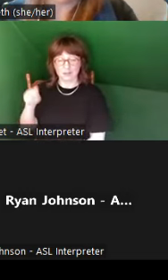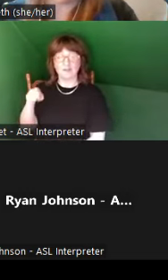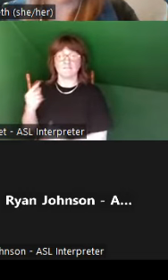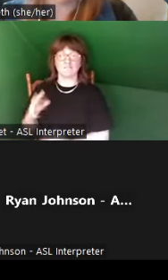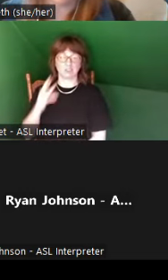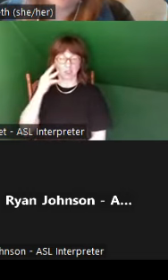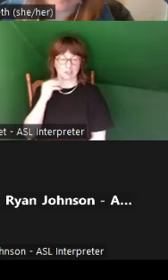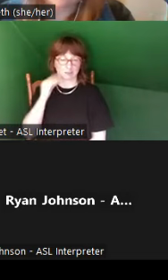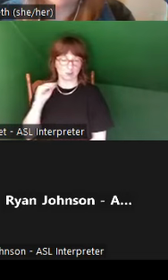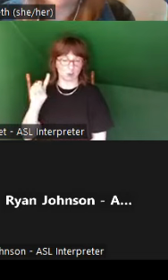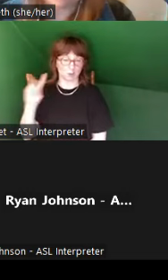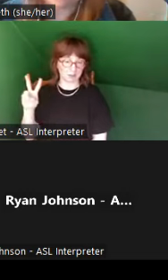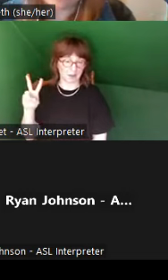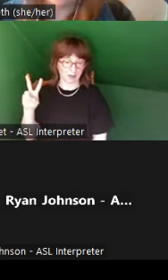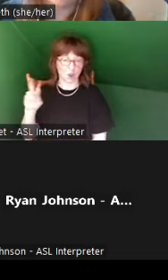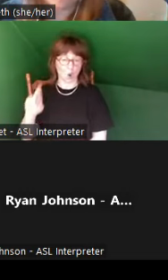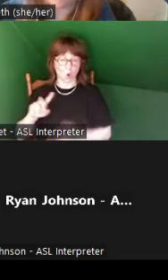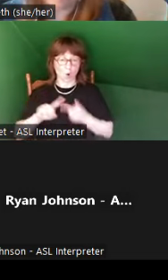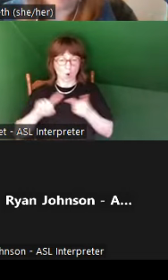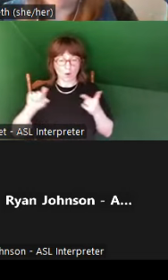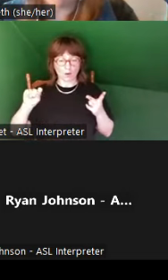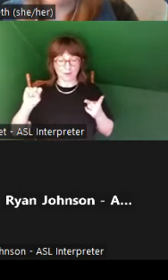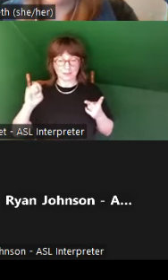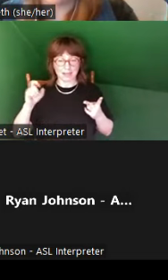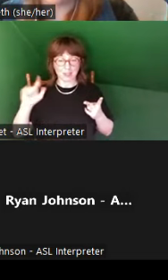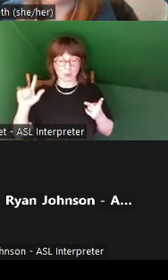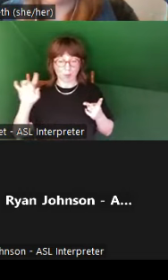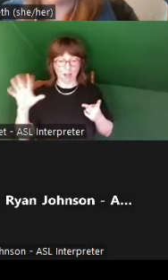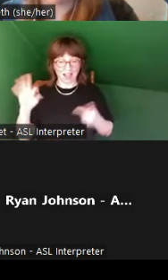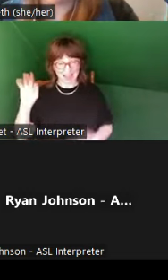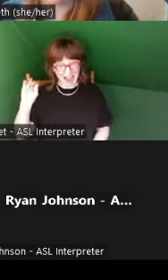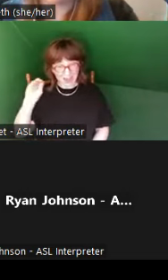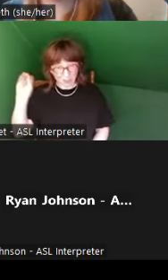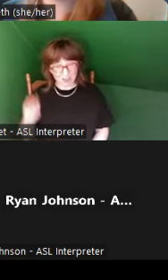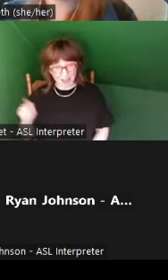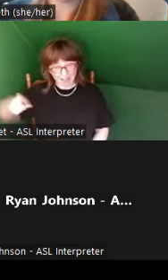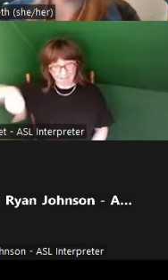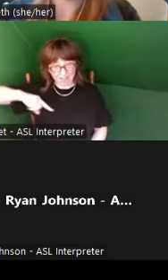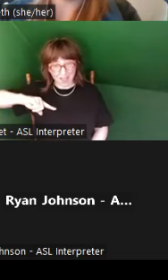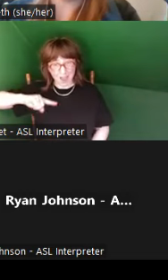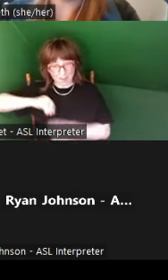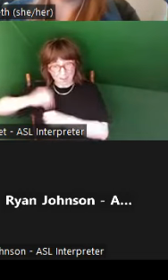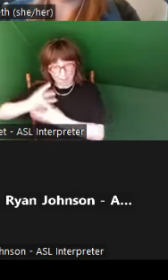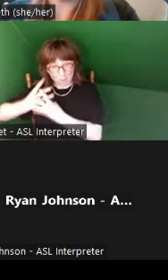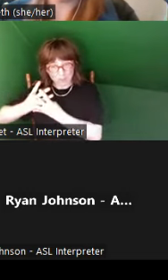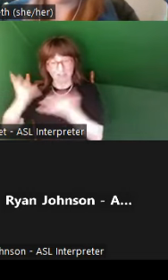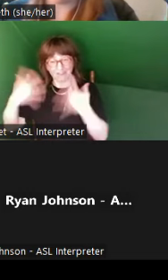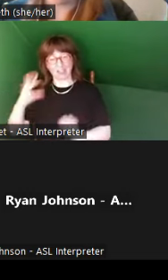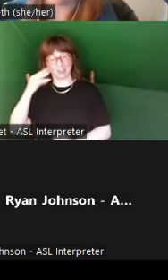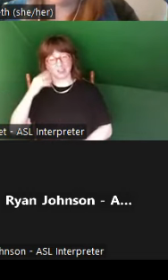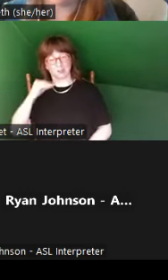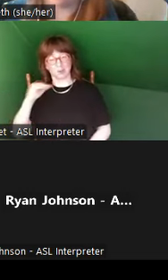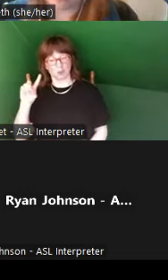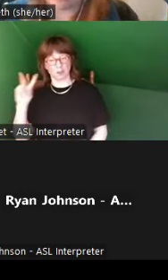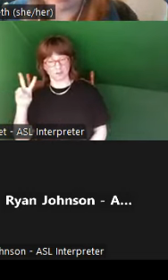experiences of domestic or sexual violence perpetrated against them. So a good chunk of the incarcerated women